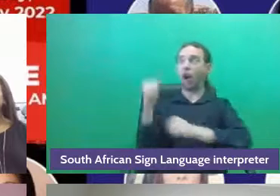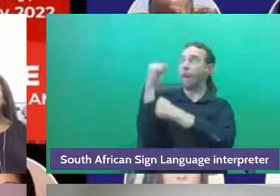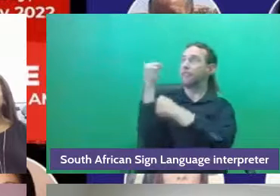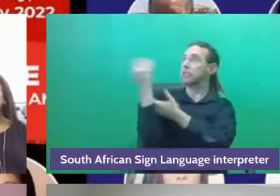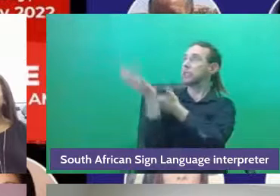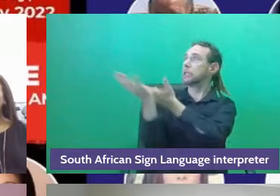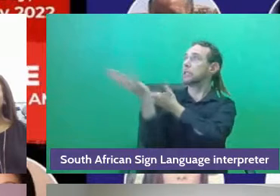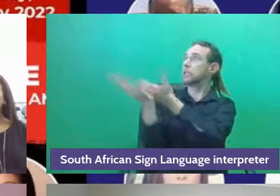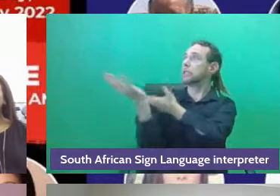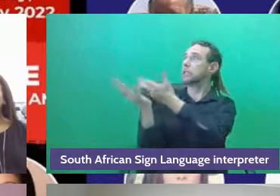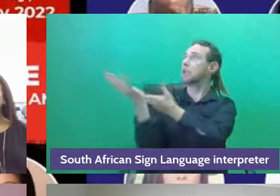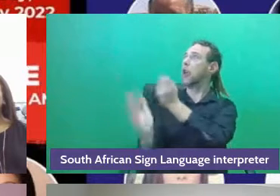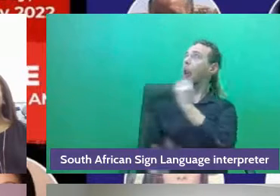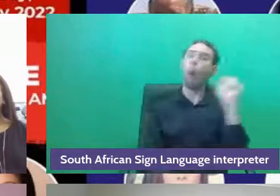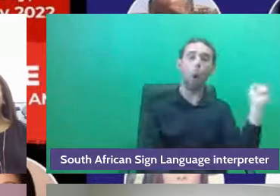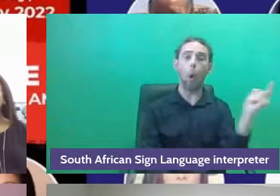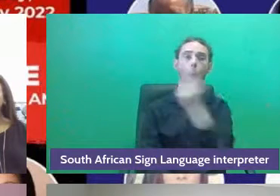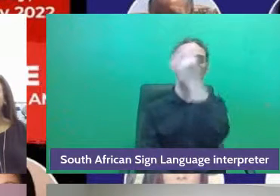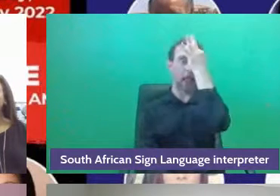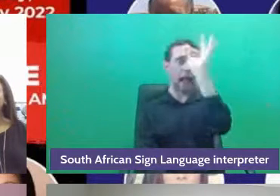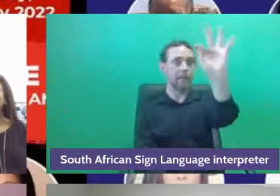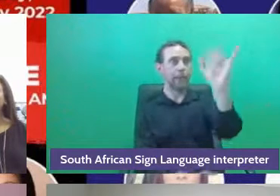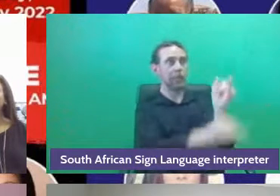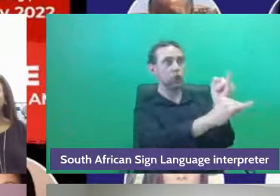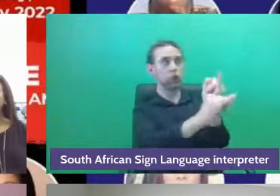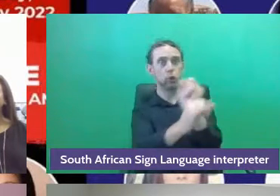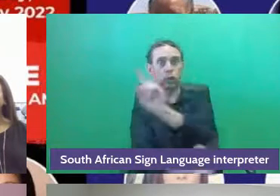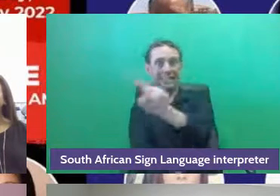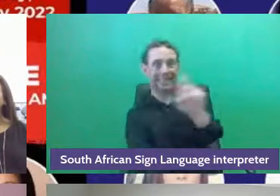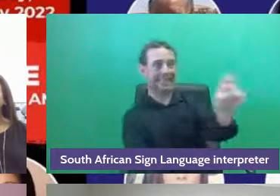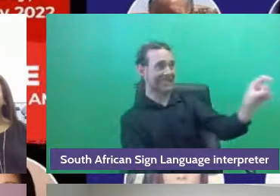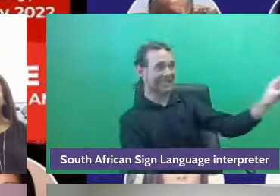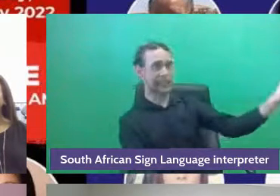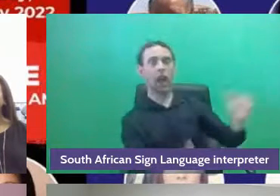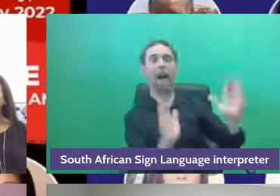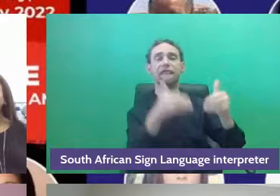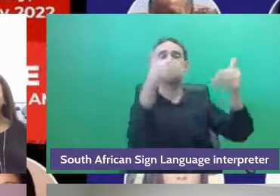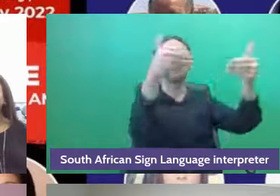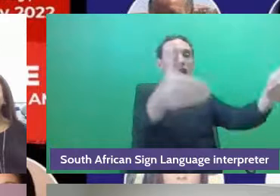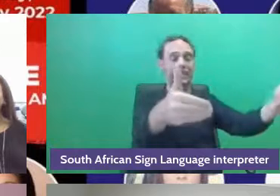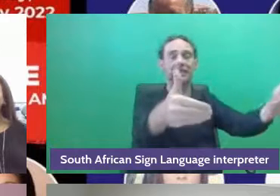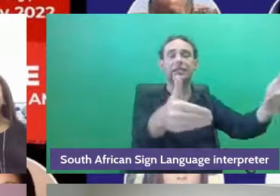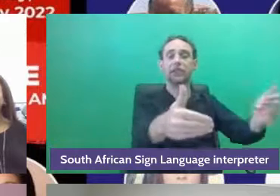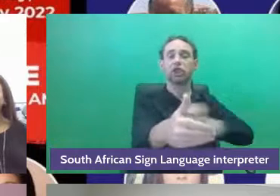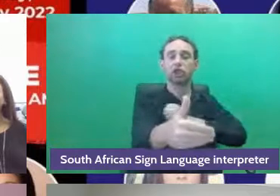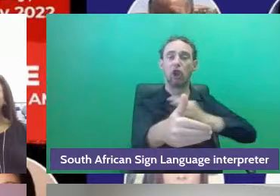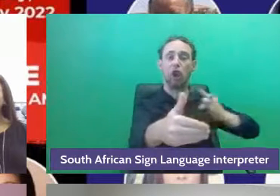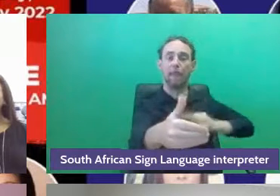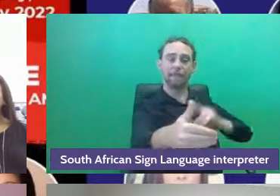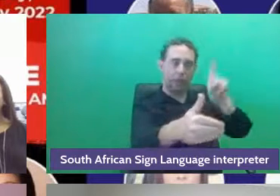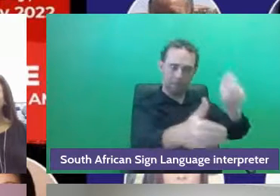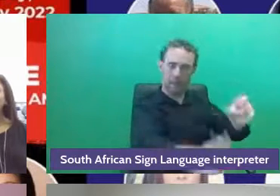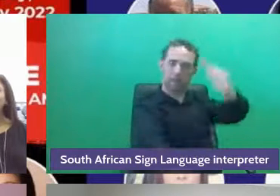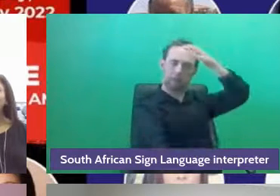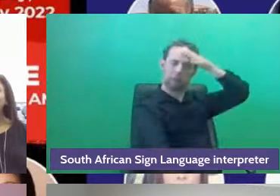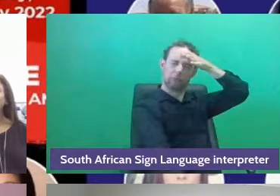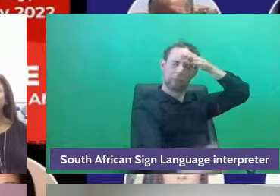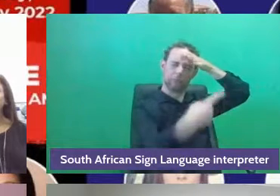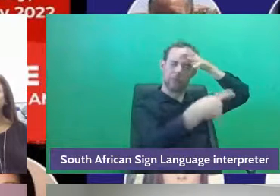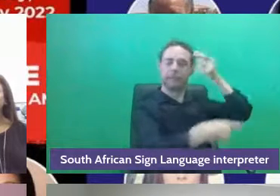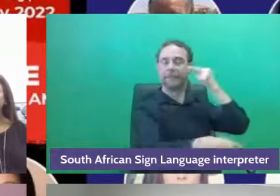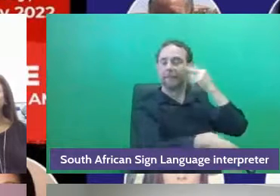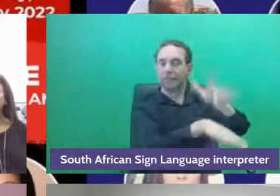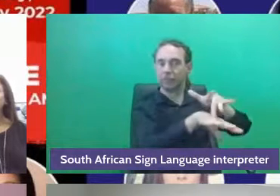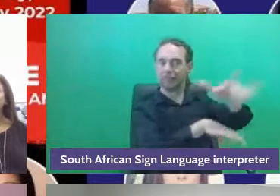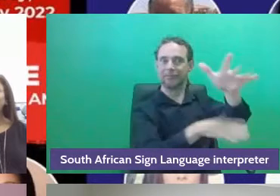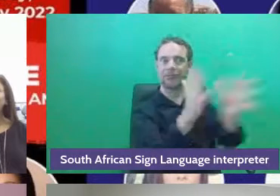staff at government facilities are trained in sign language, deaf sensitization, and especially it'll be suited. So for